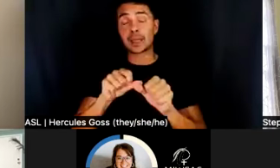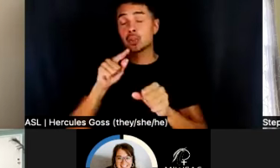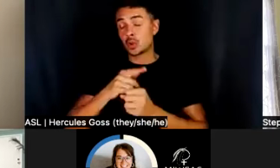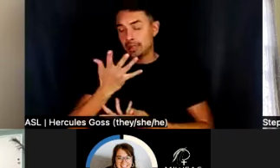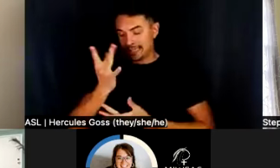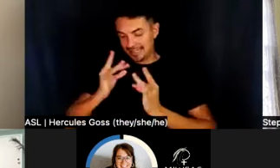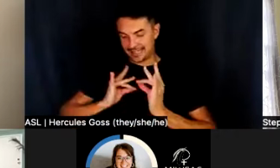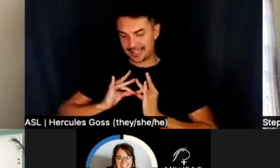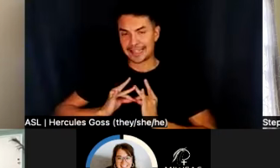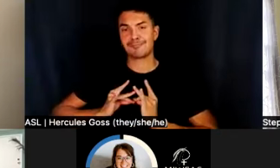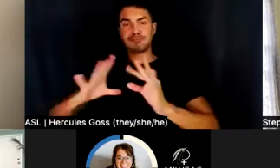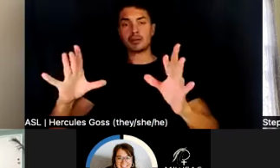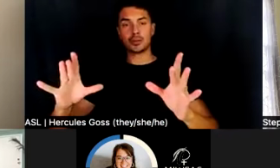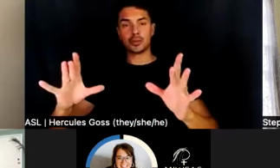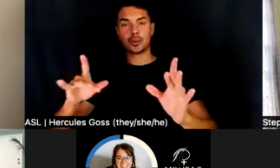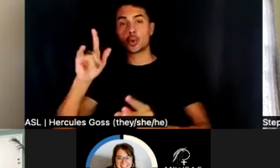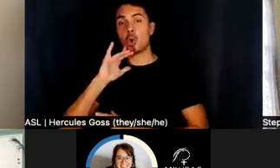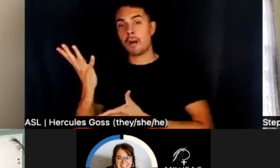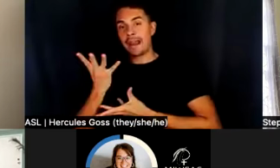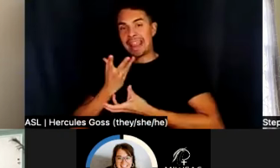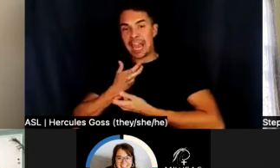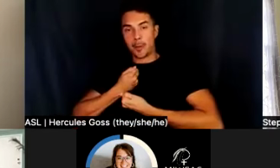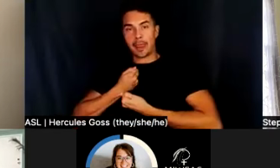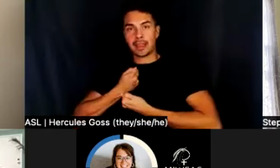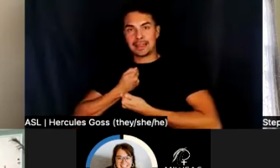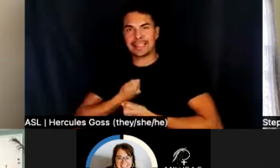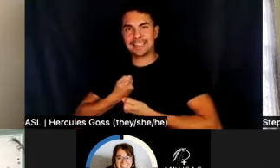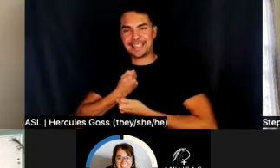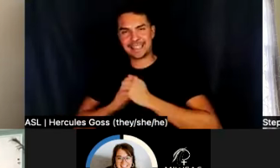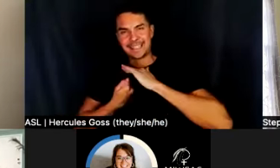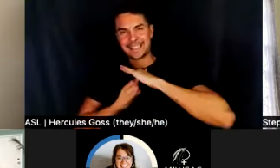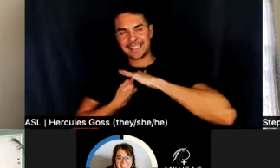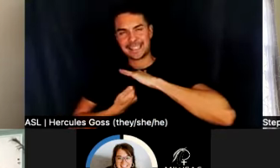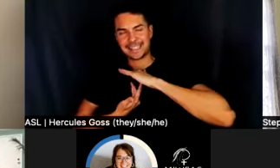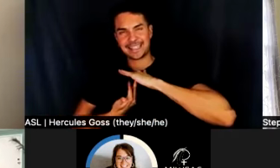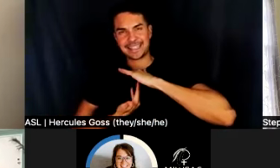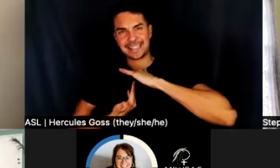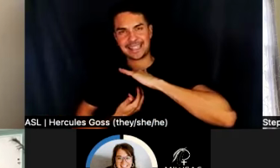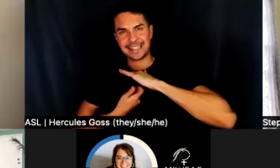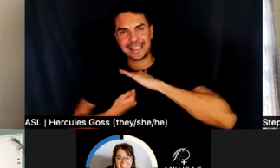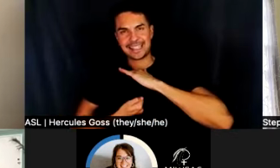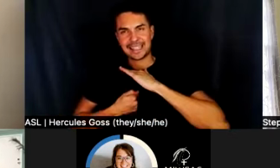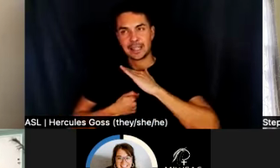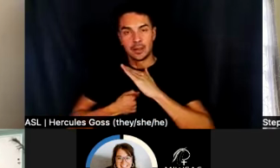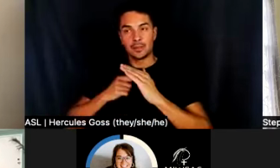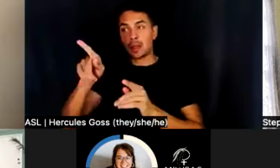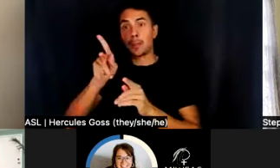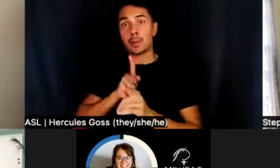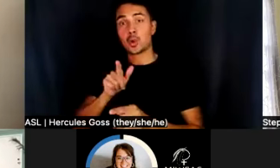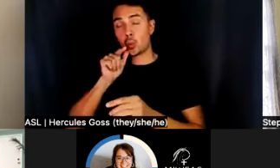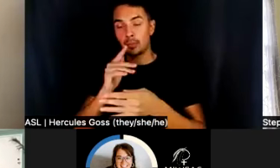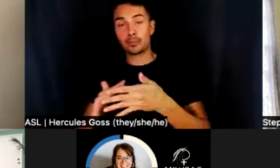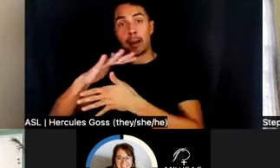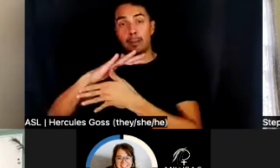not theirs, they're carrying that secondary victim, and they're being impacted just like everyone else around the